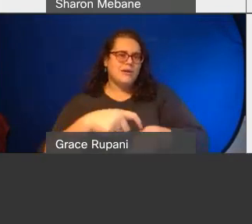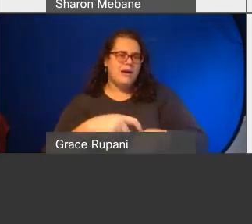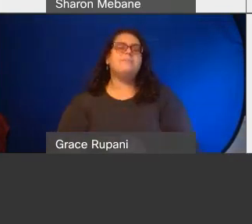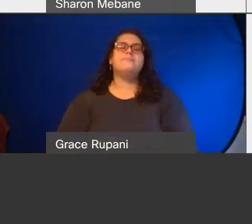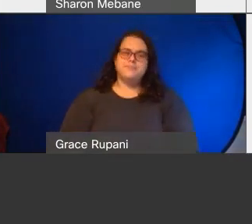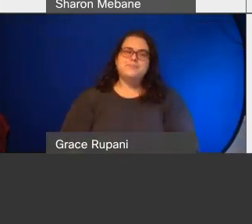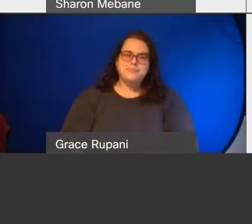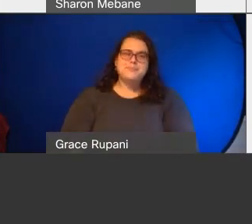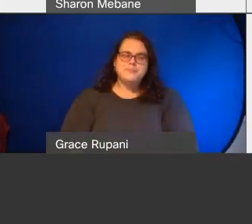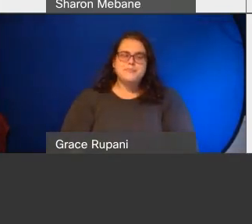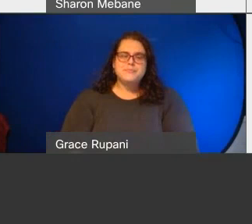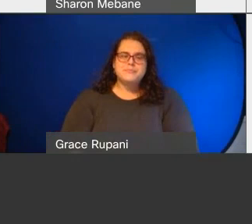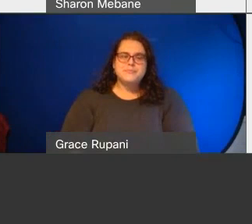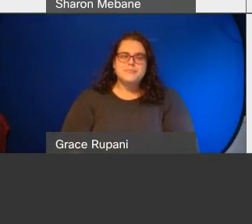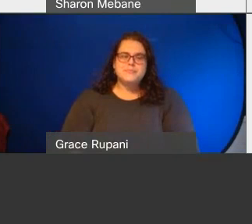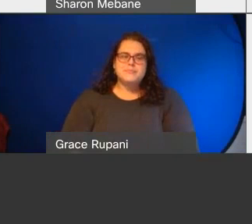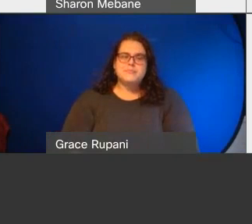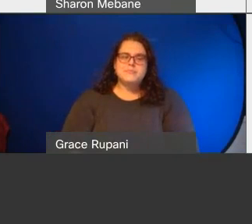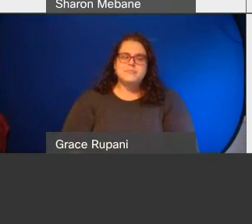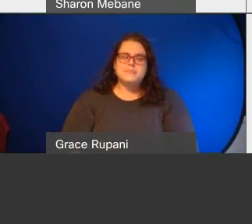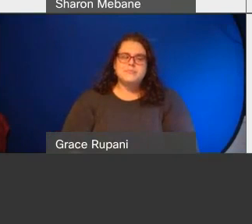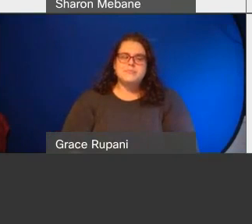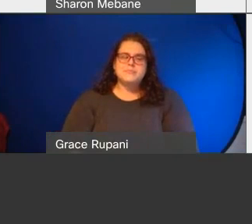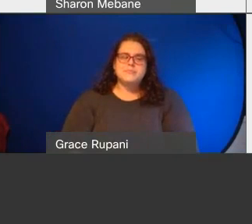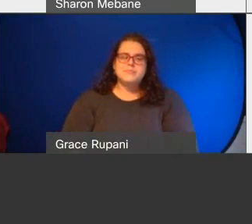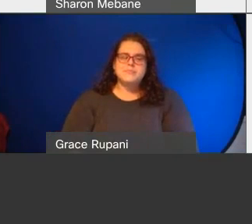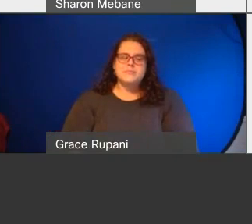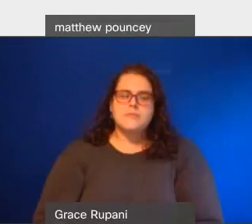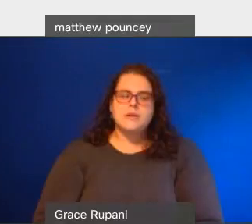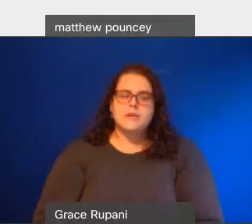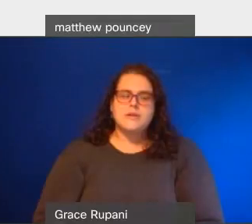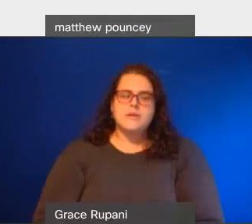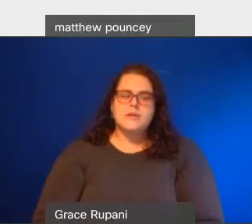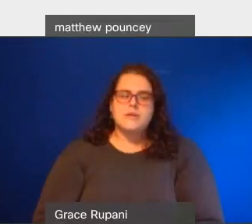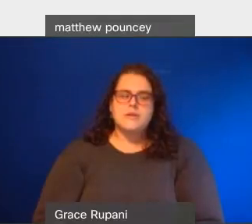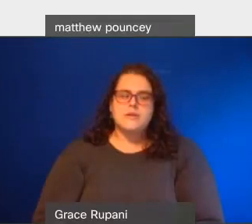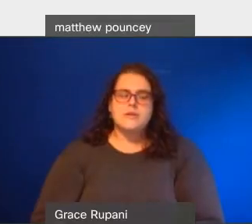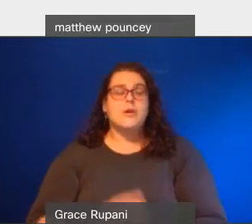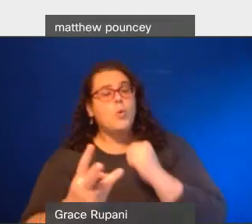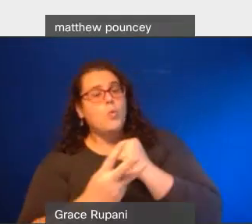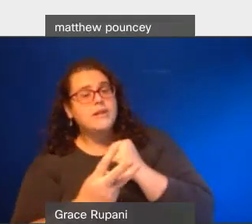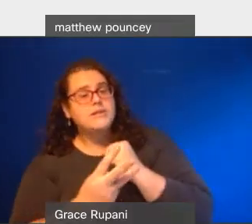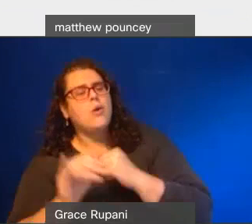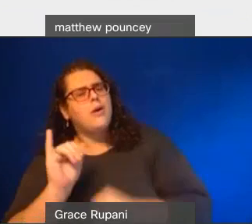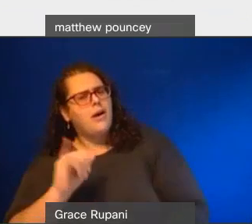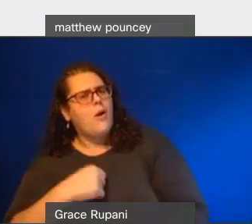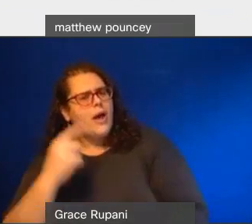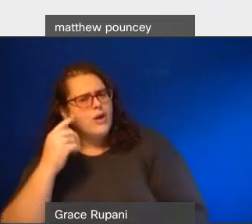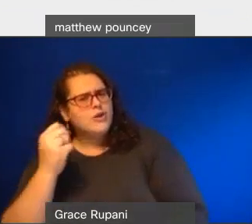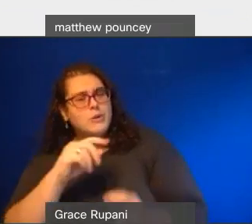So what I heard specifically was staff should not be sharing these eye